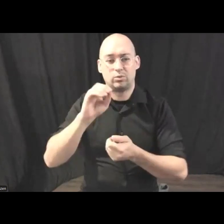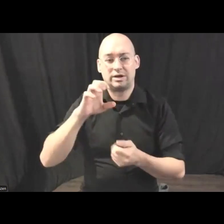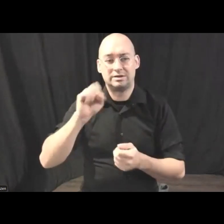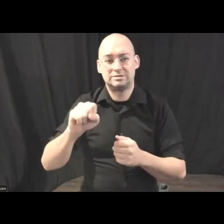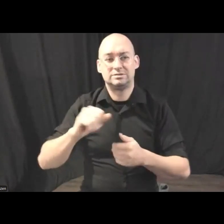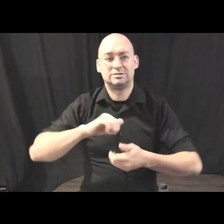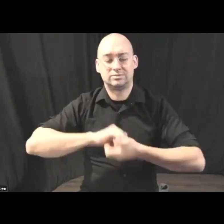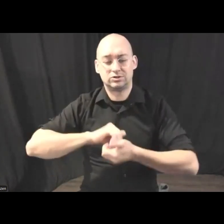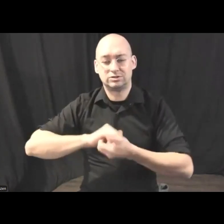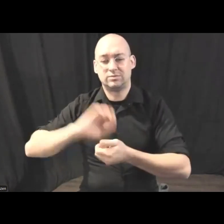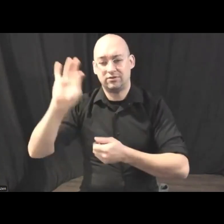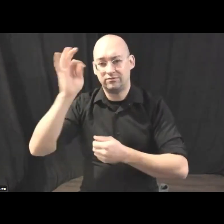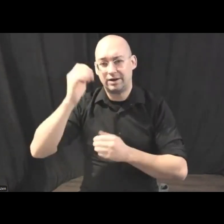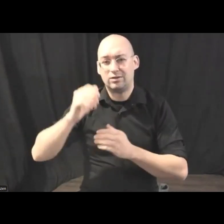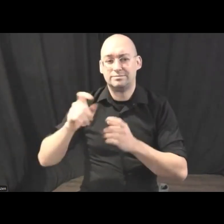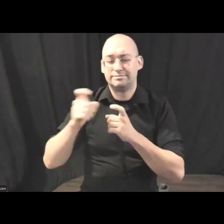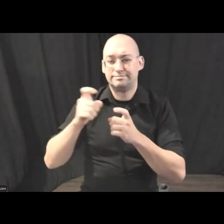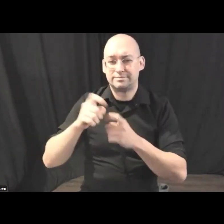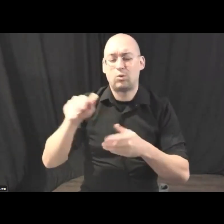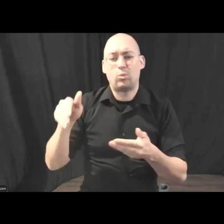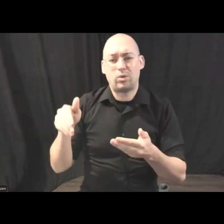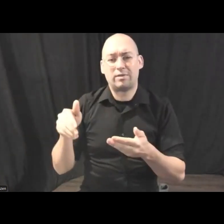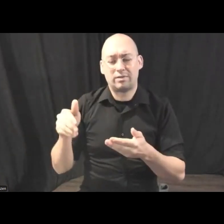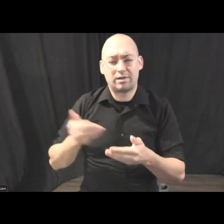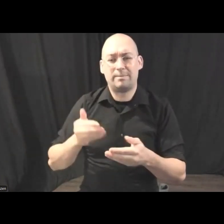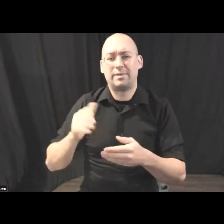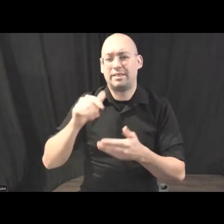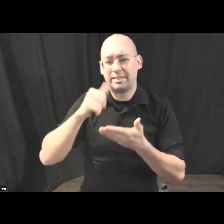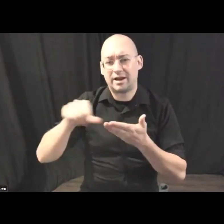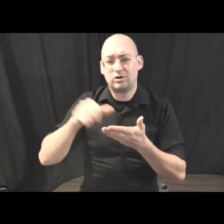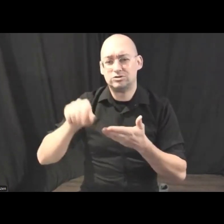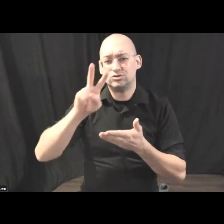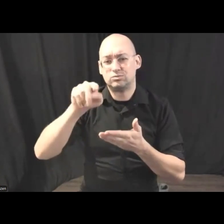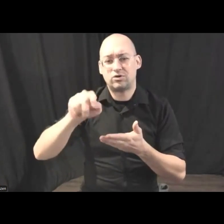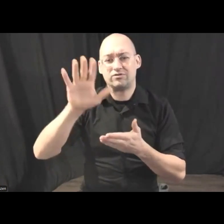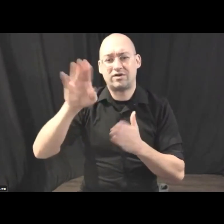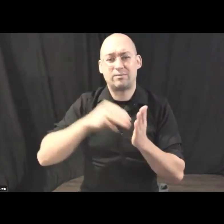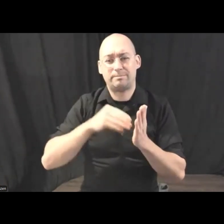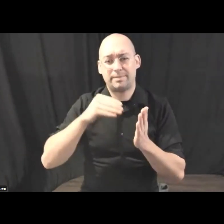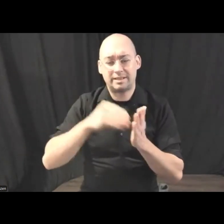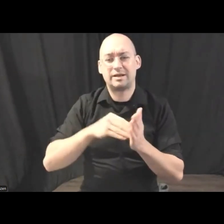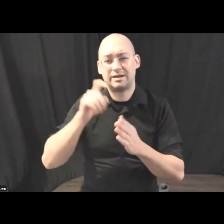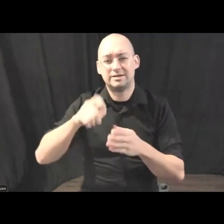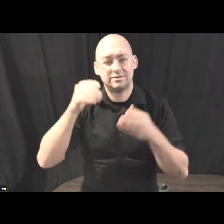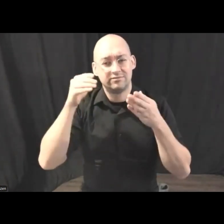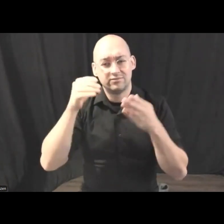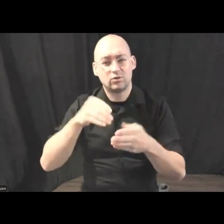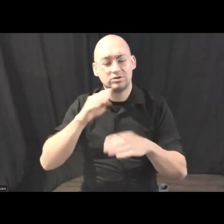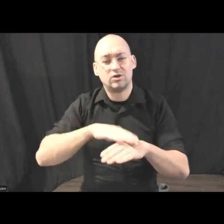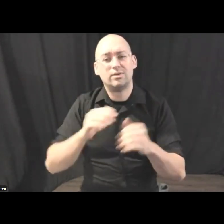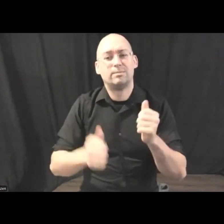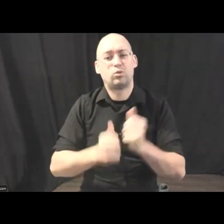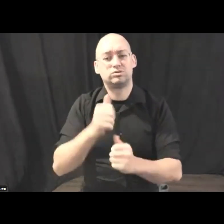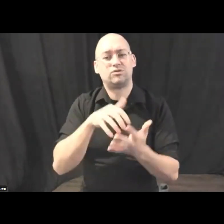federal administration on, and really welcome your letter saying that that $2.5 billion needs to include a focus on some of the most vulnerable, both